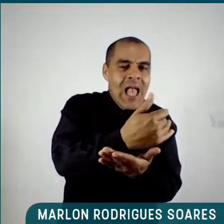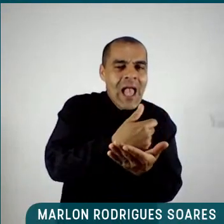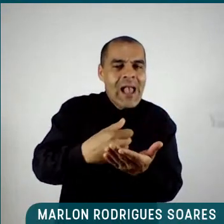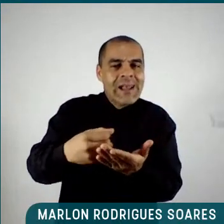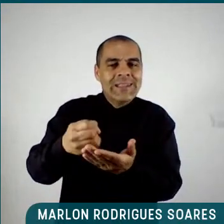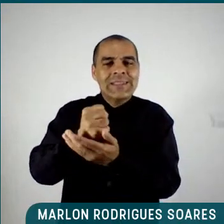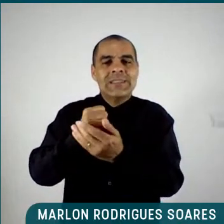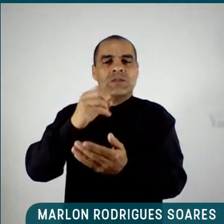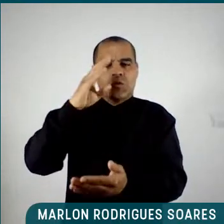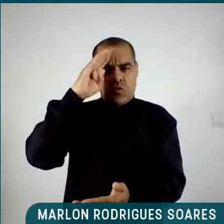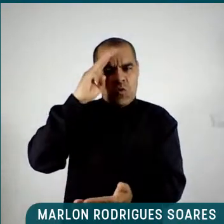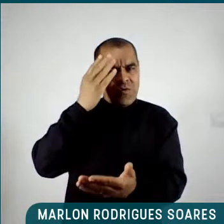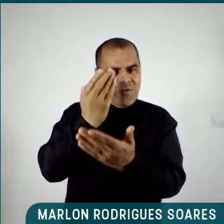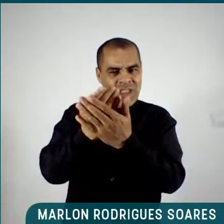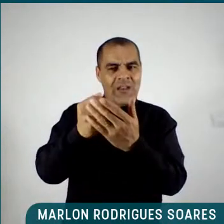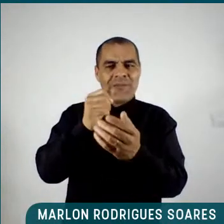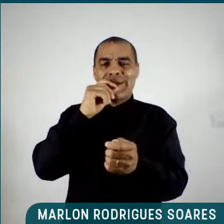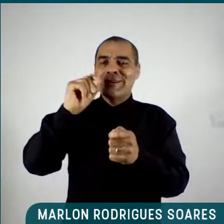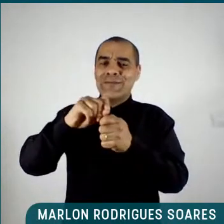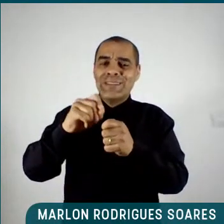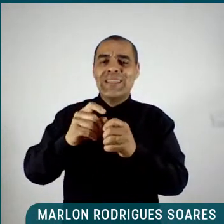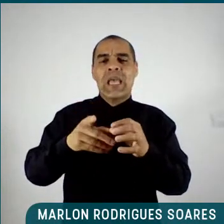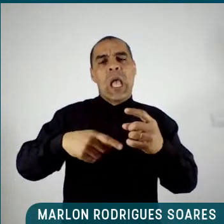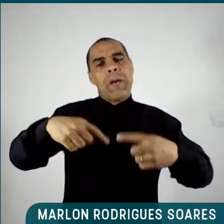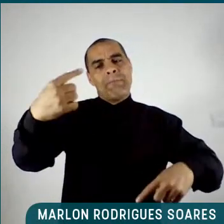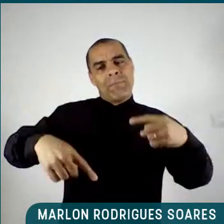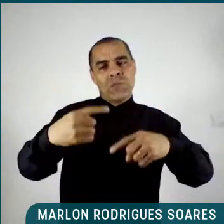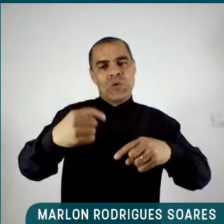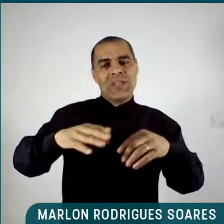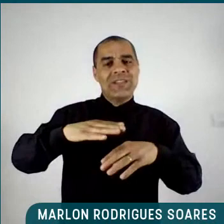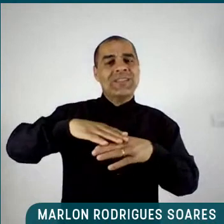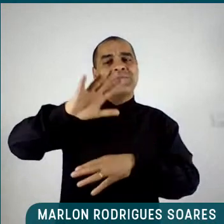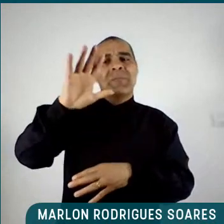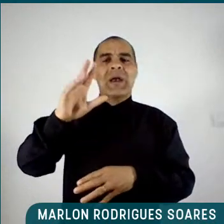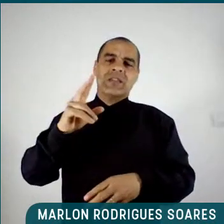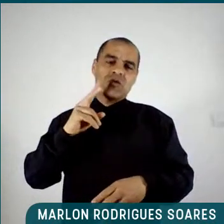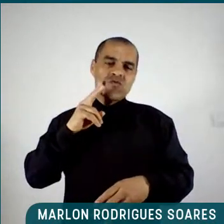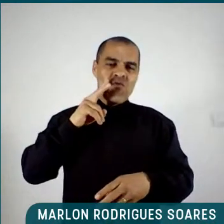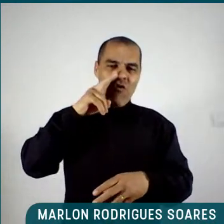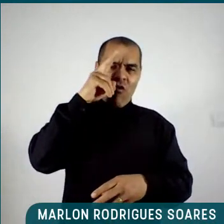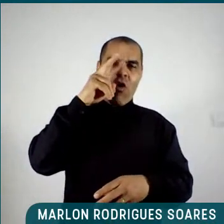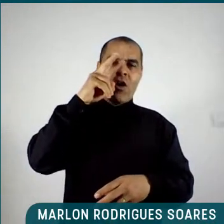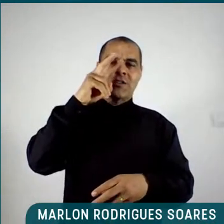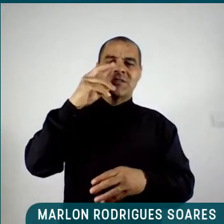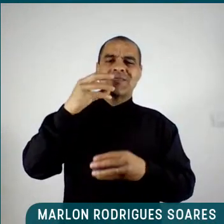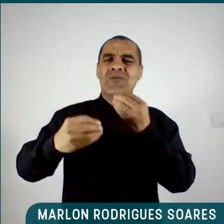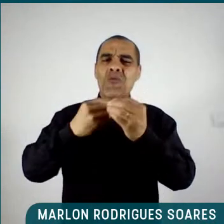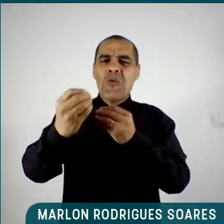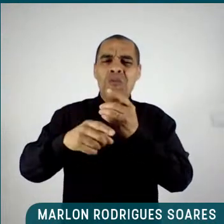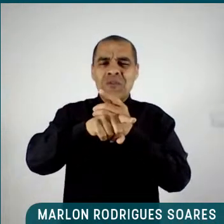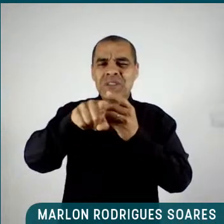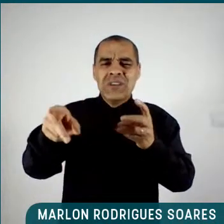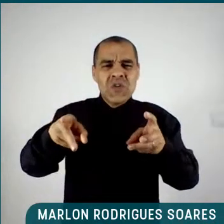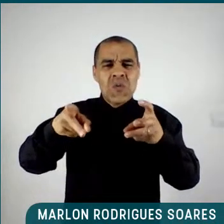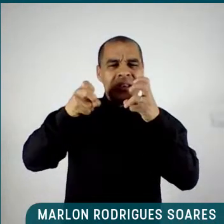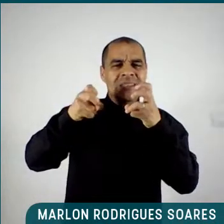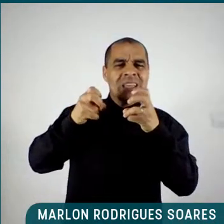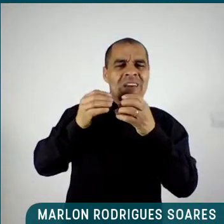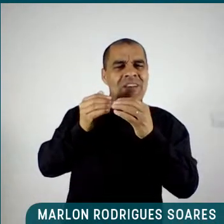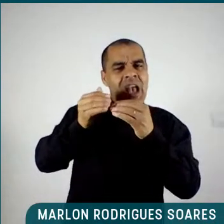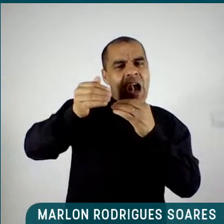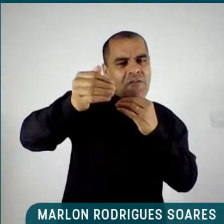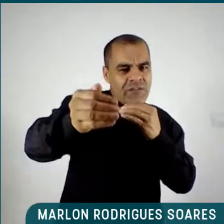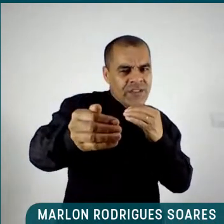that sometimes we don't have data that enable us to create more efficacious policies, how do you see